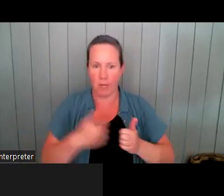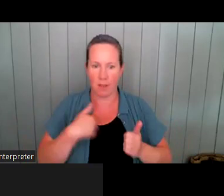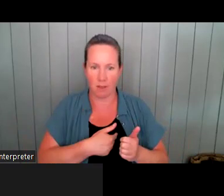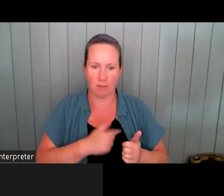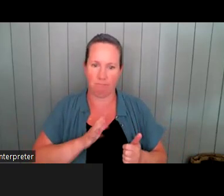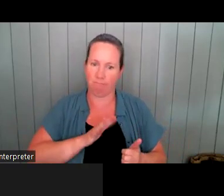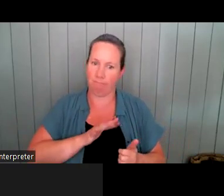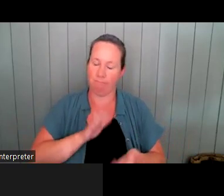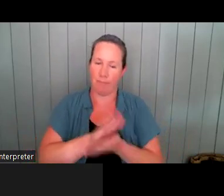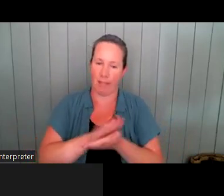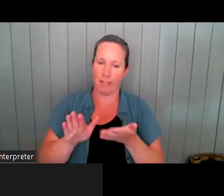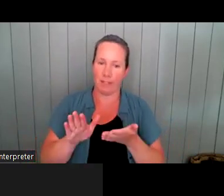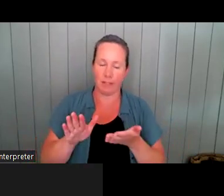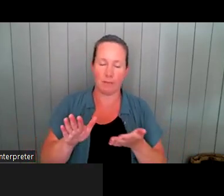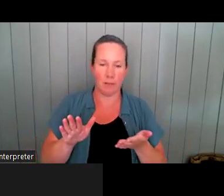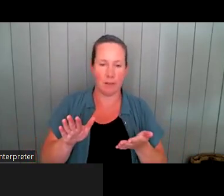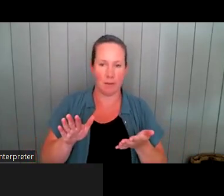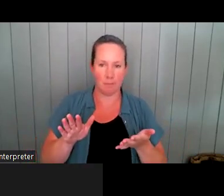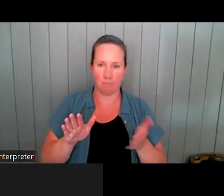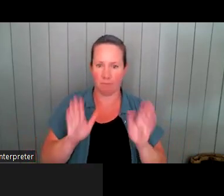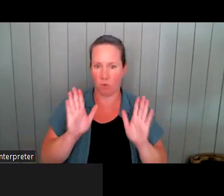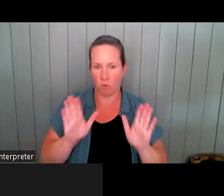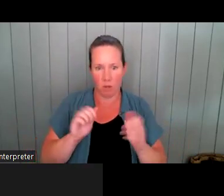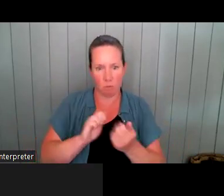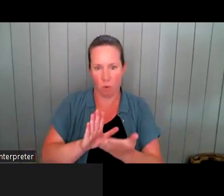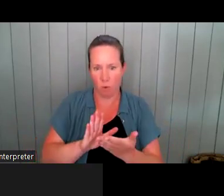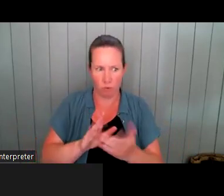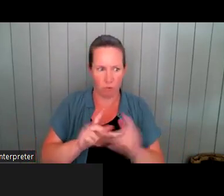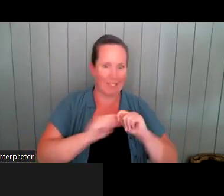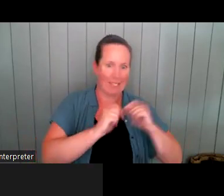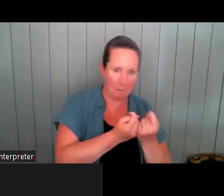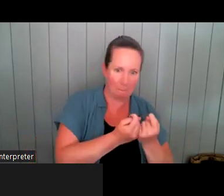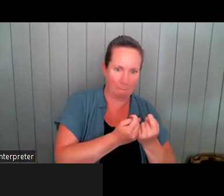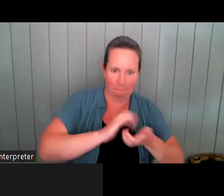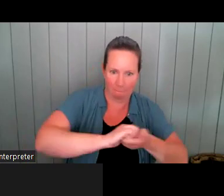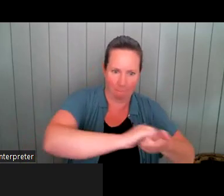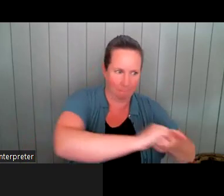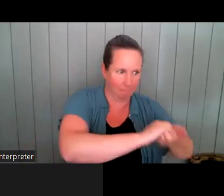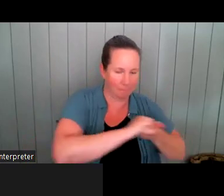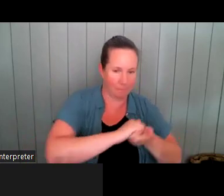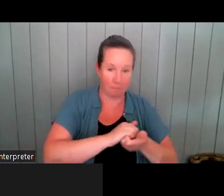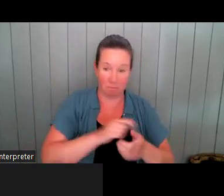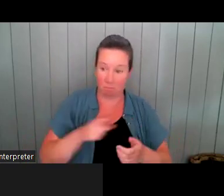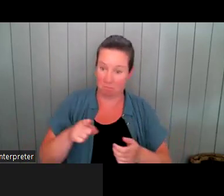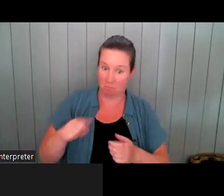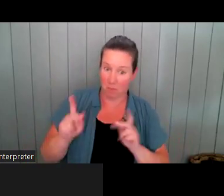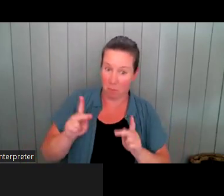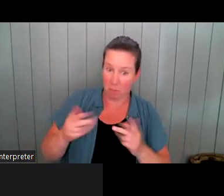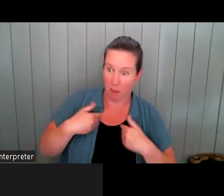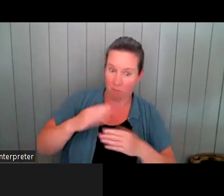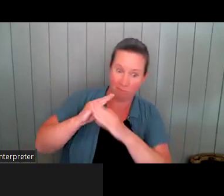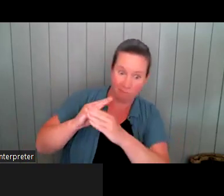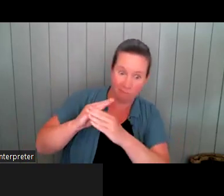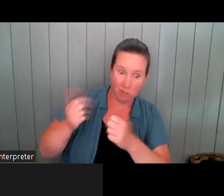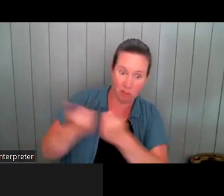with people that are, that may have difficulties and want to get